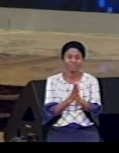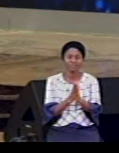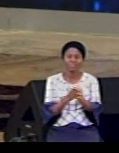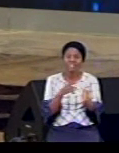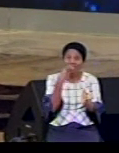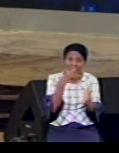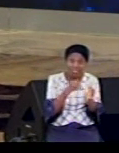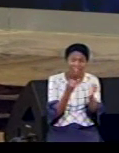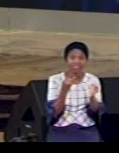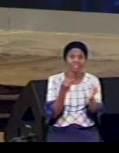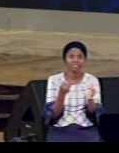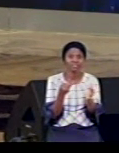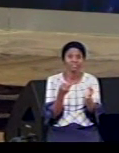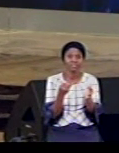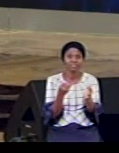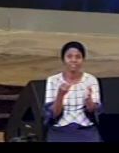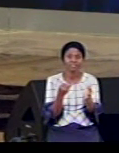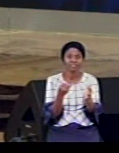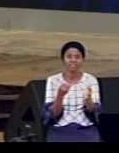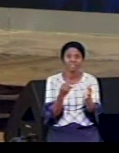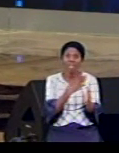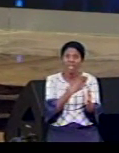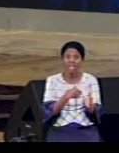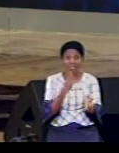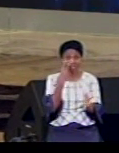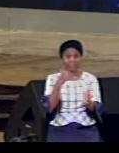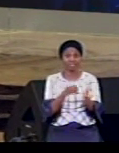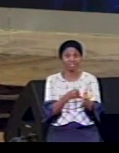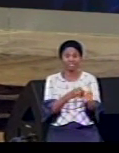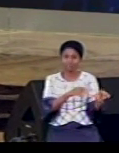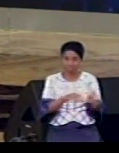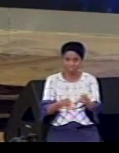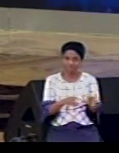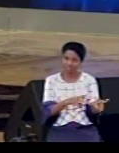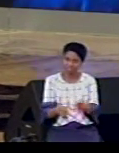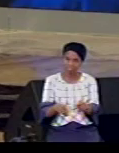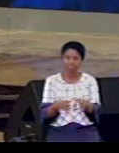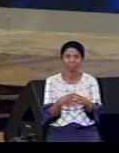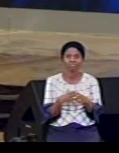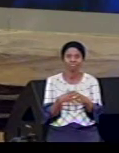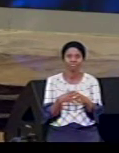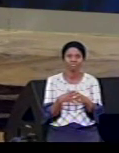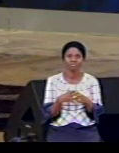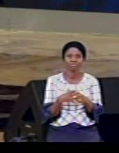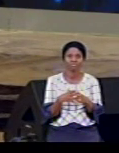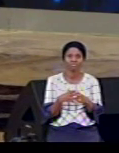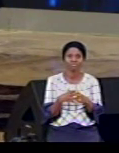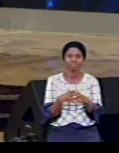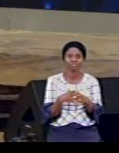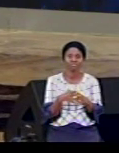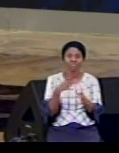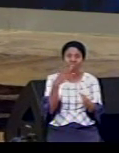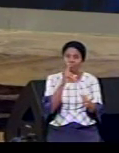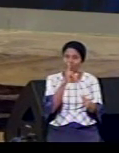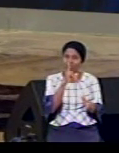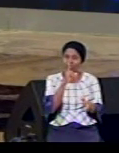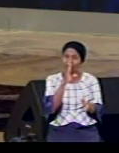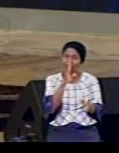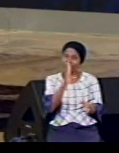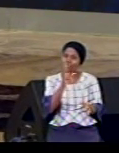Say it and see it done. Be definite